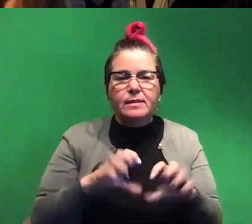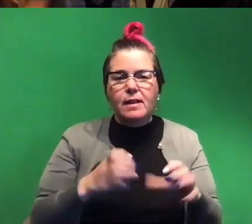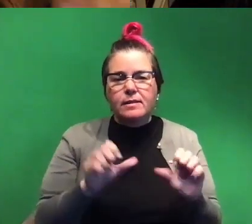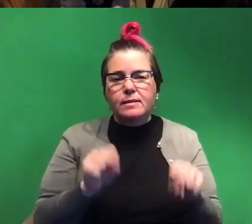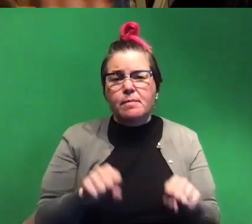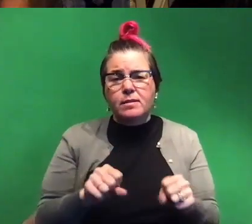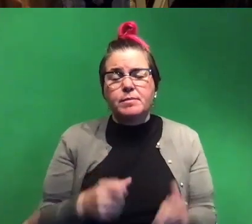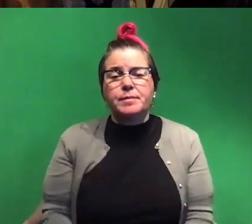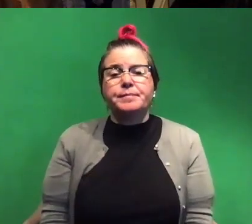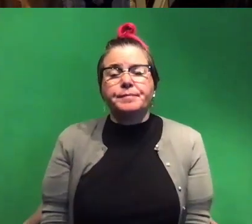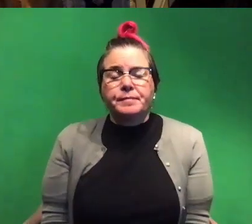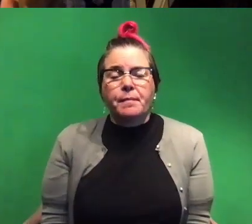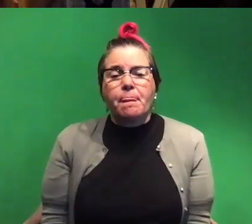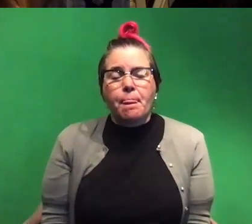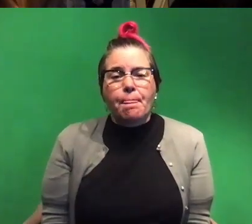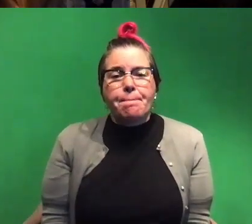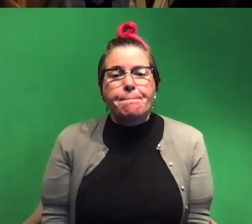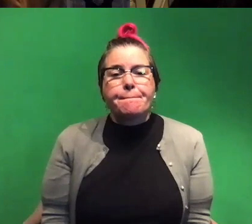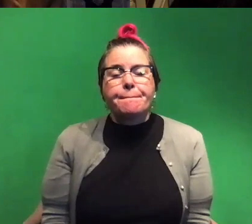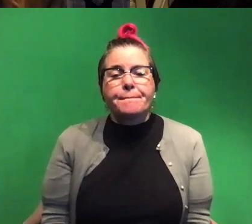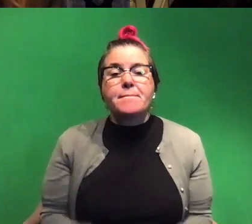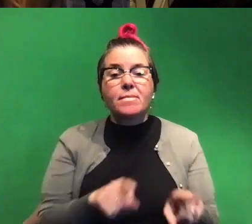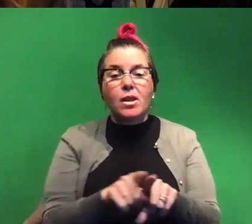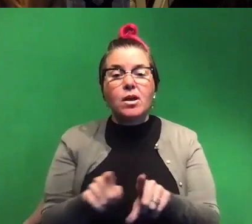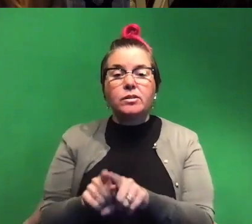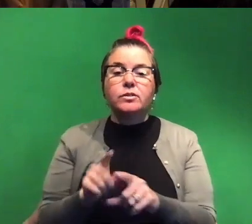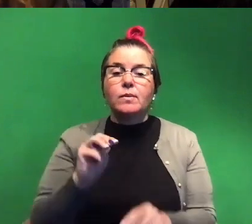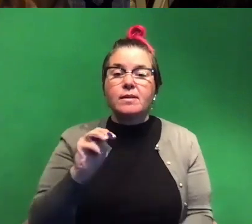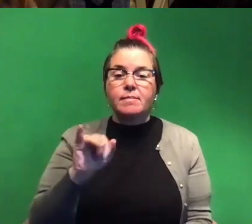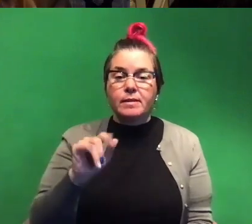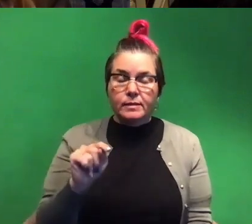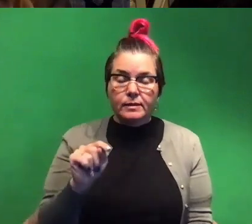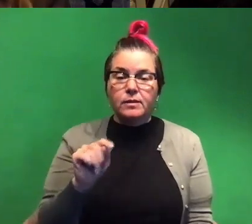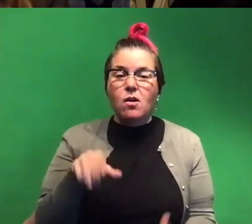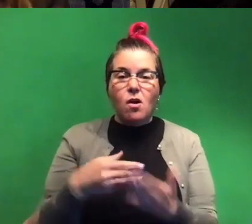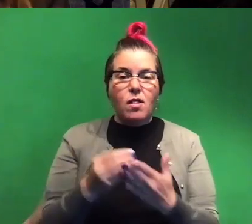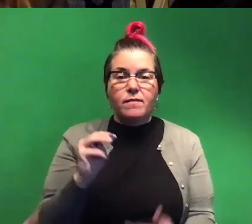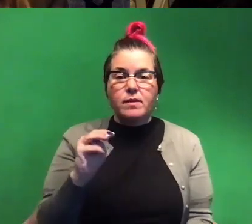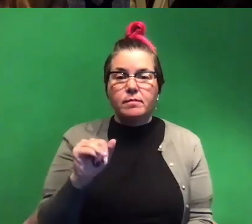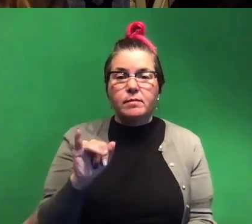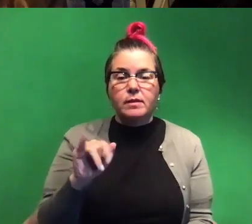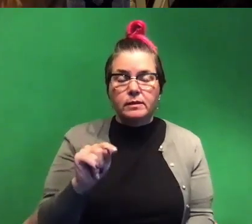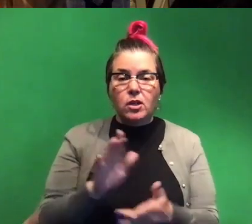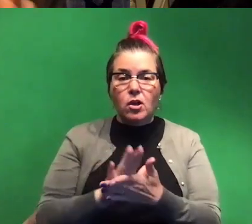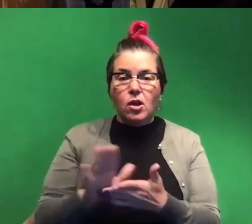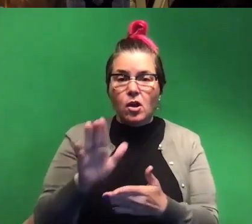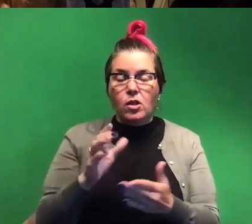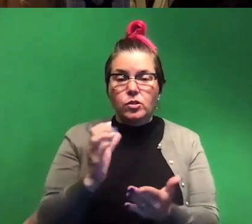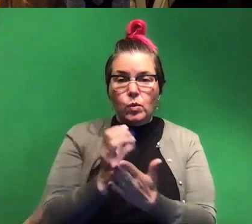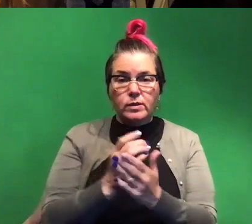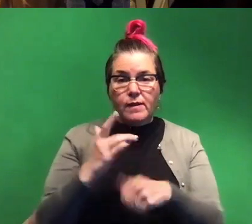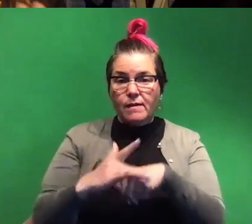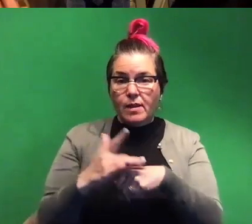have available at your high school, and also to plug MIT. All of MIT's college courses are available for